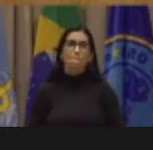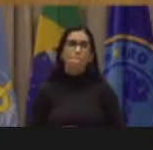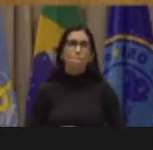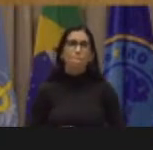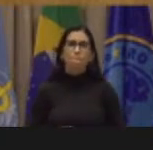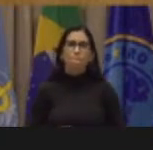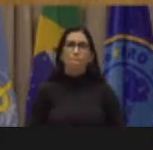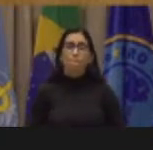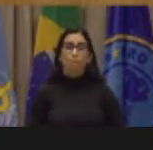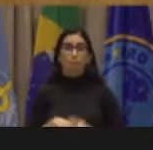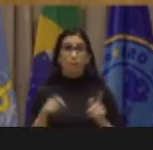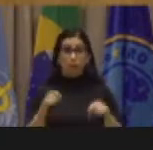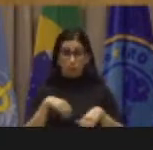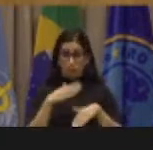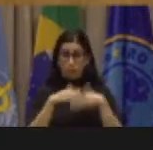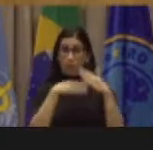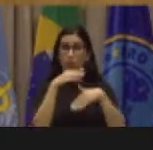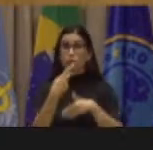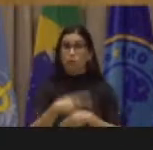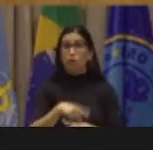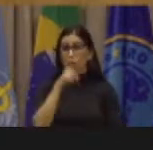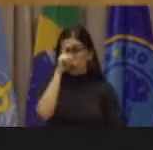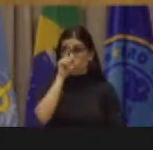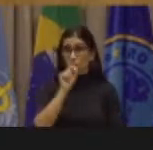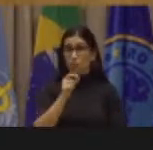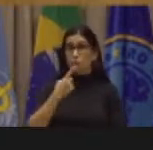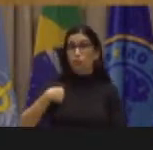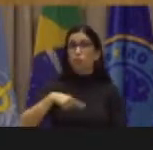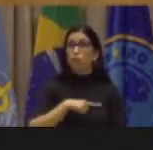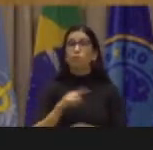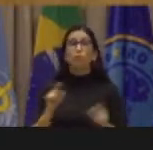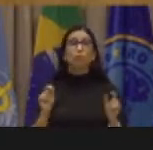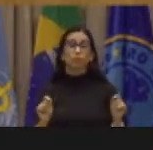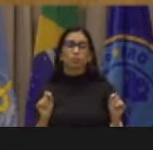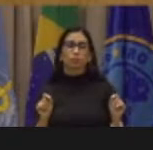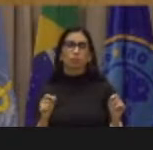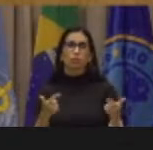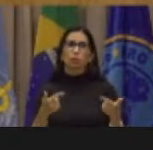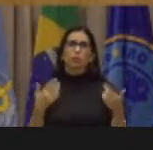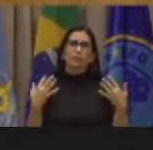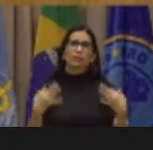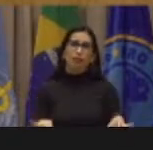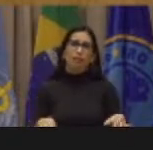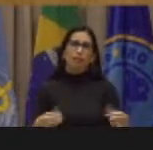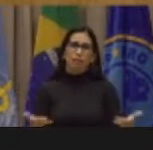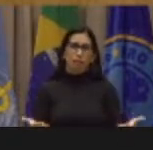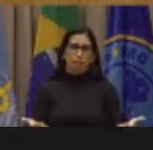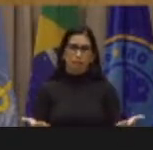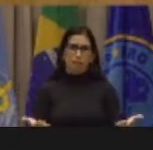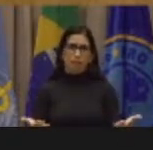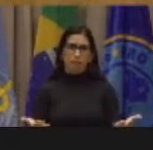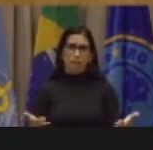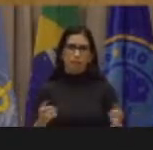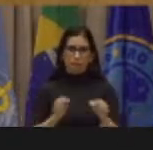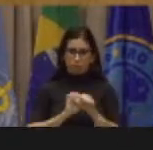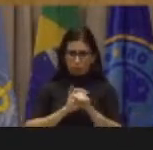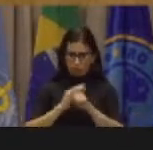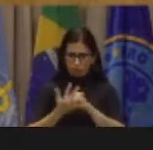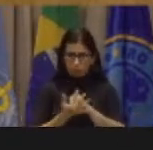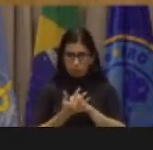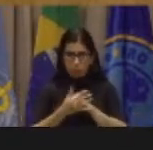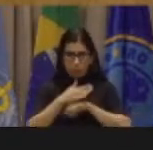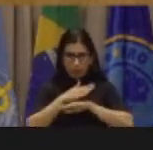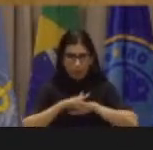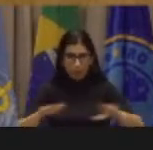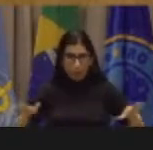this. We have to think about the construction of the hospitals. We don't